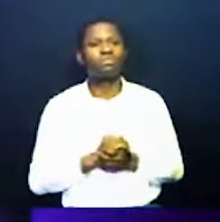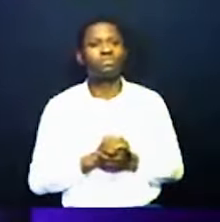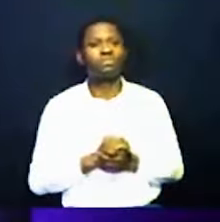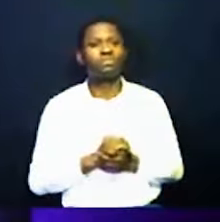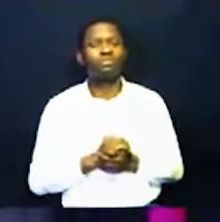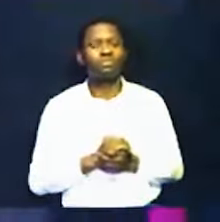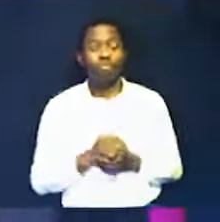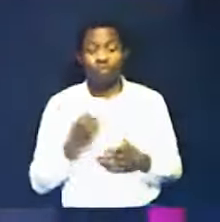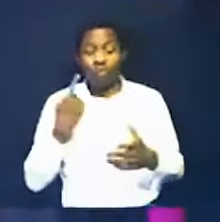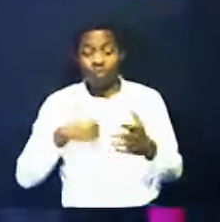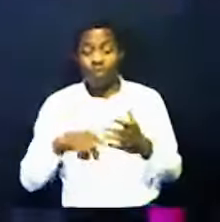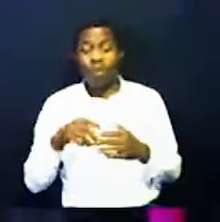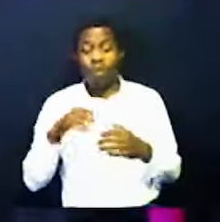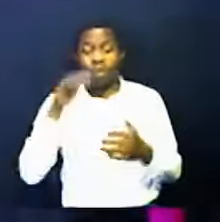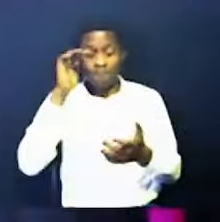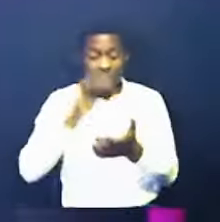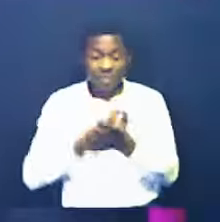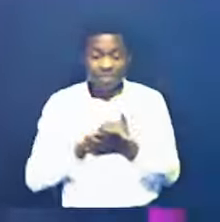is